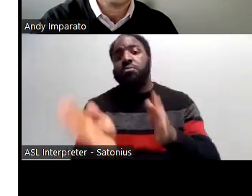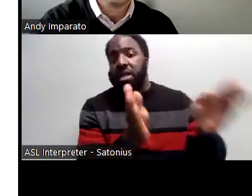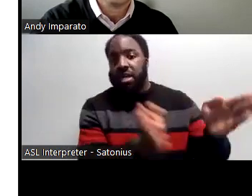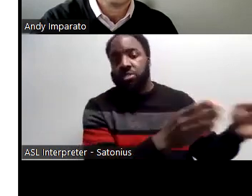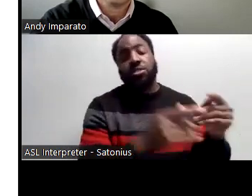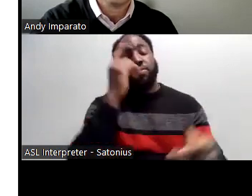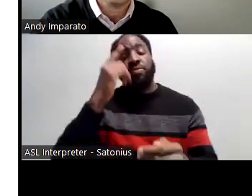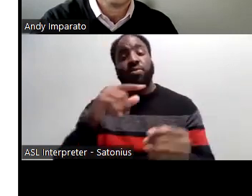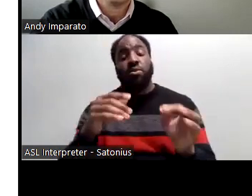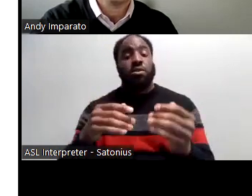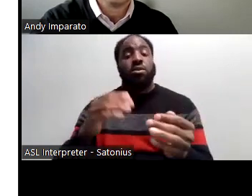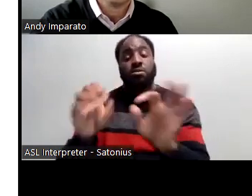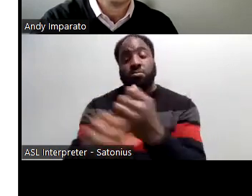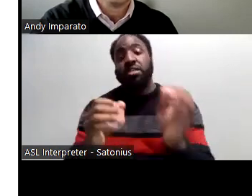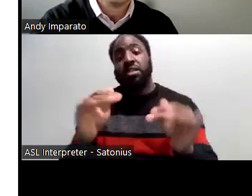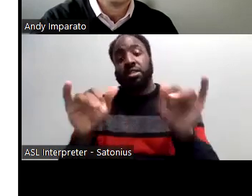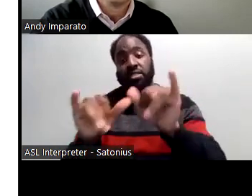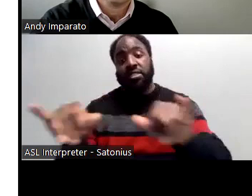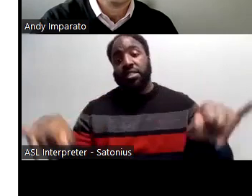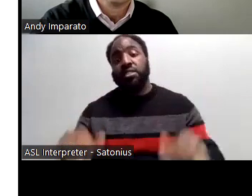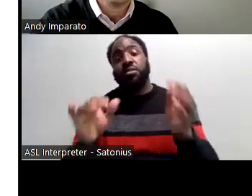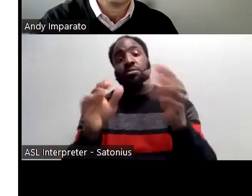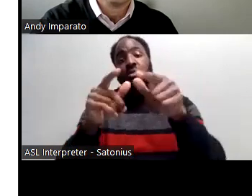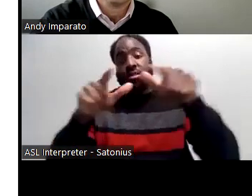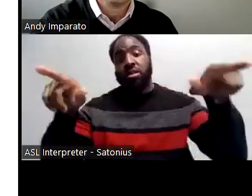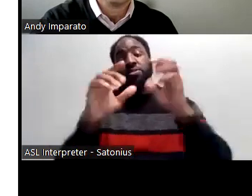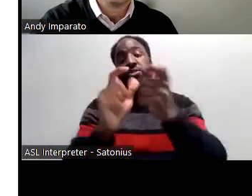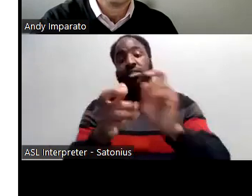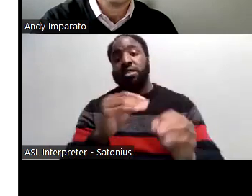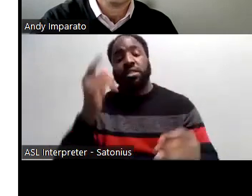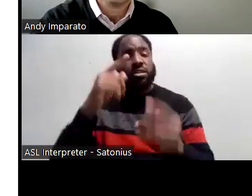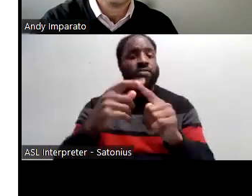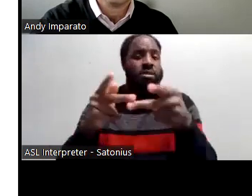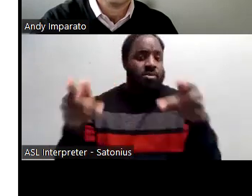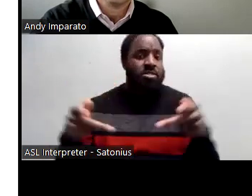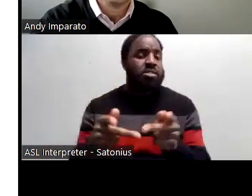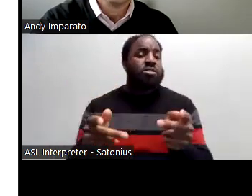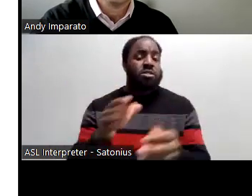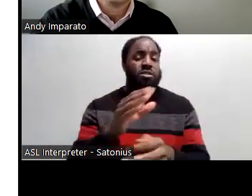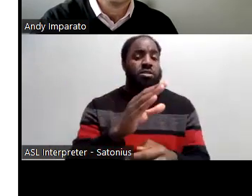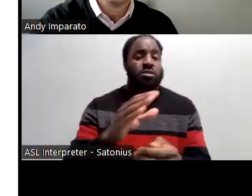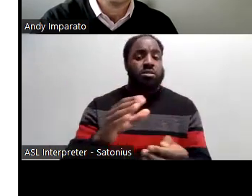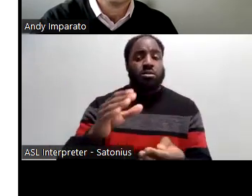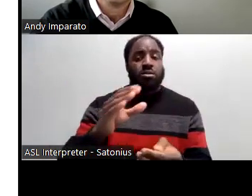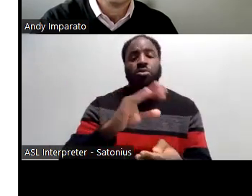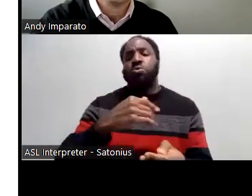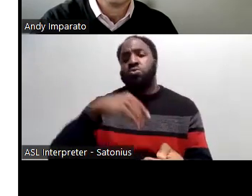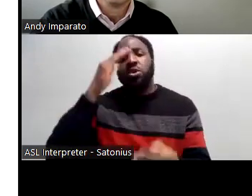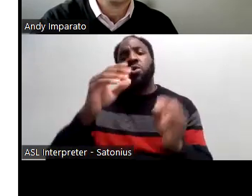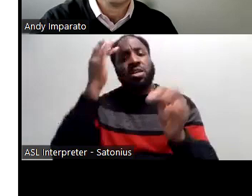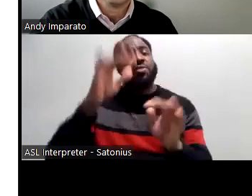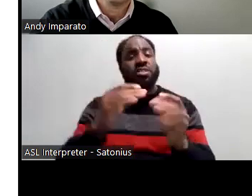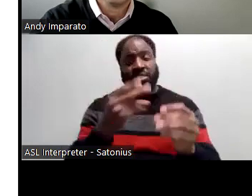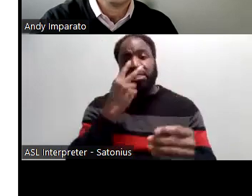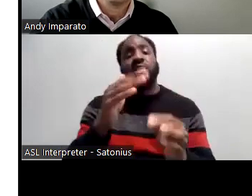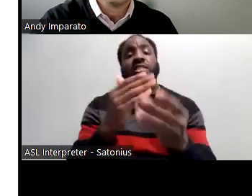that systems level change. And we're also thinking about it from that position of, we know that California is seen as a leader on these issues